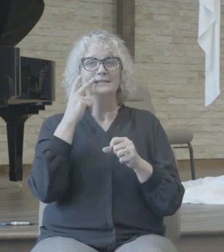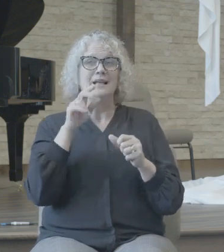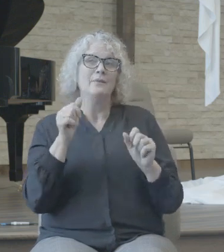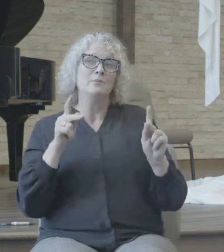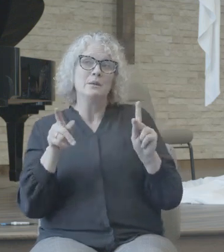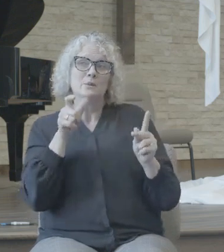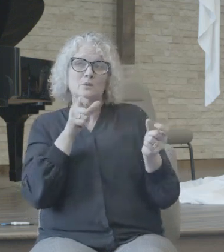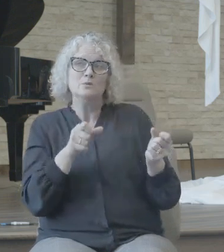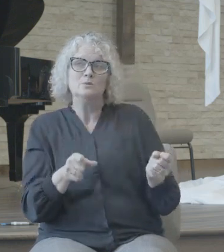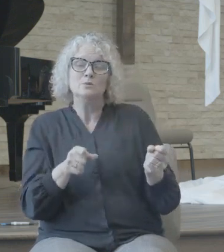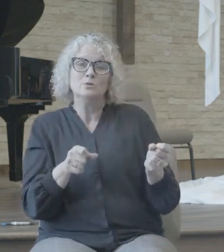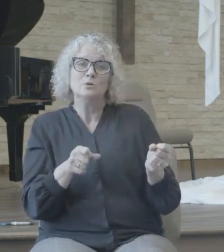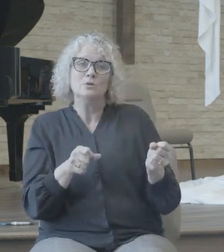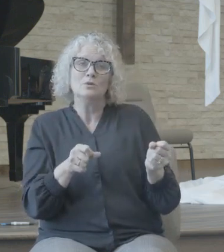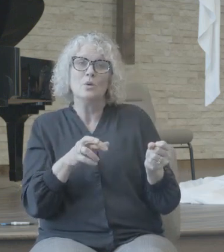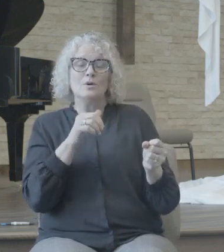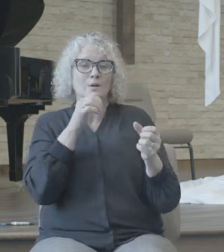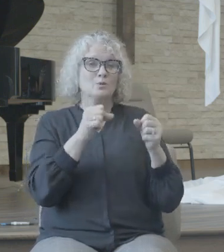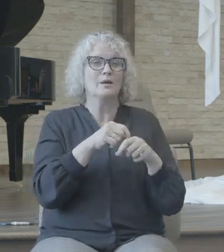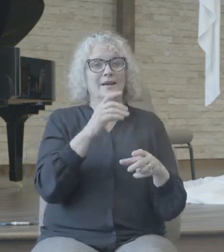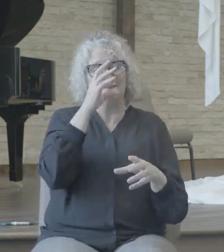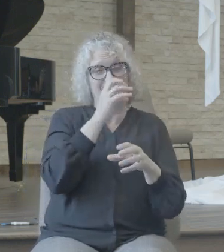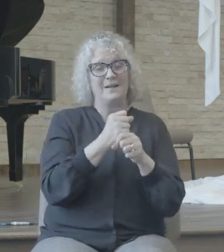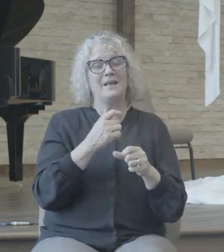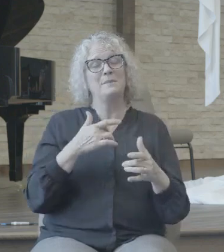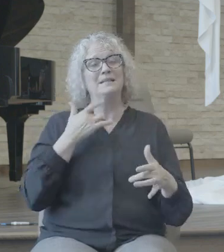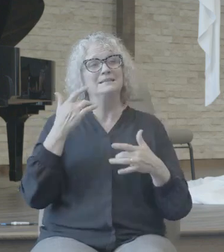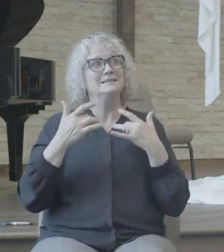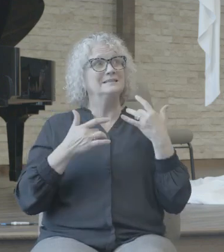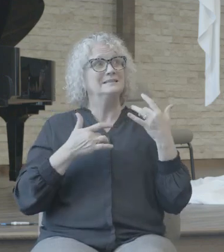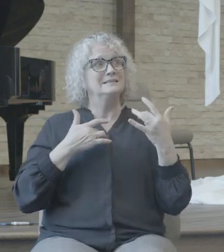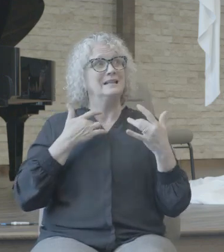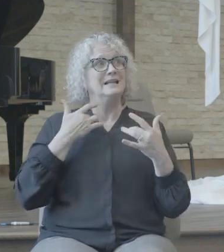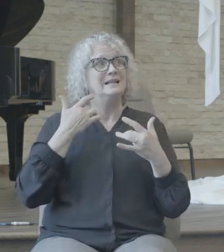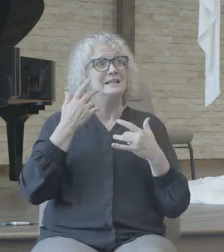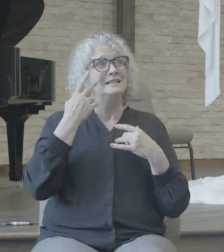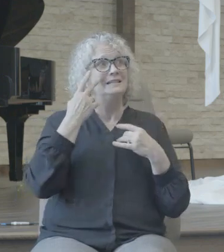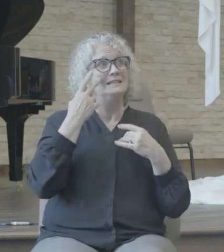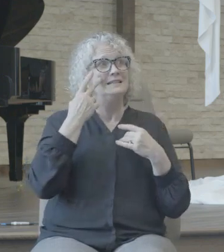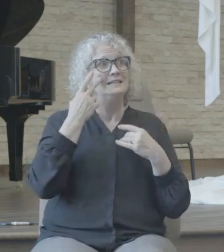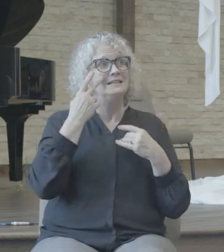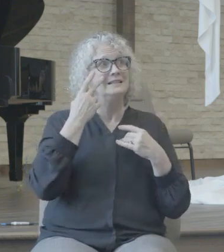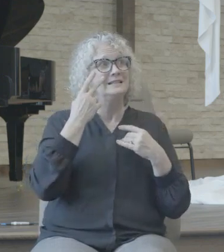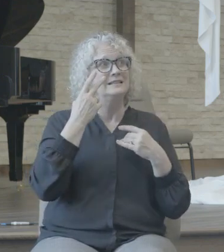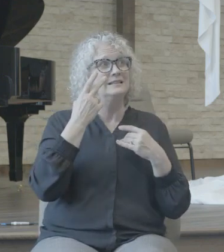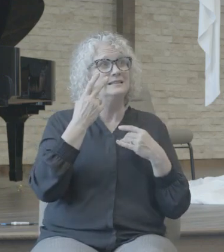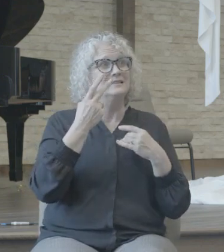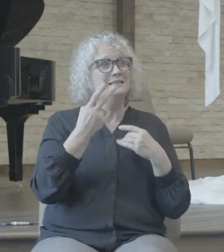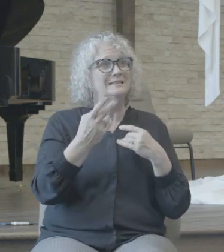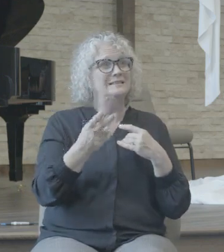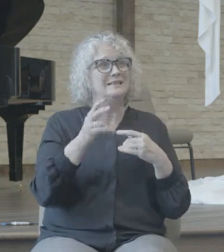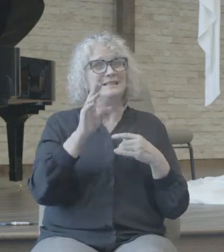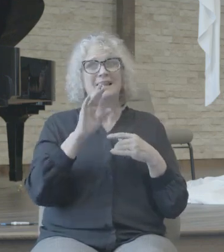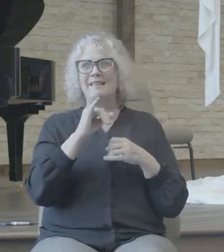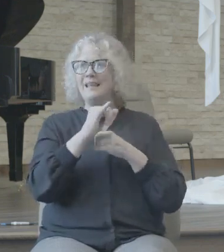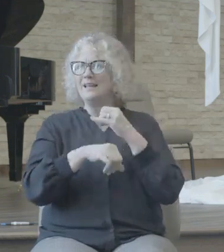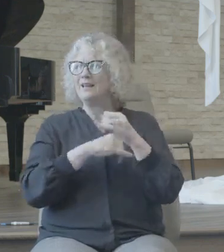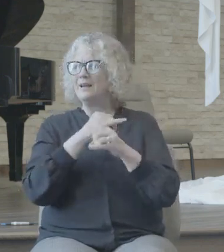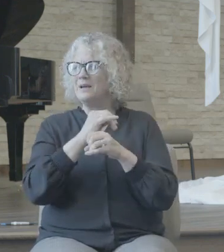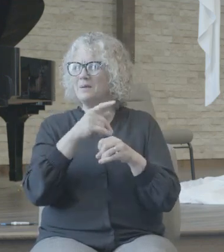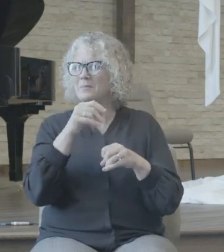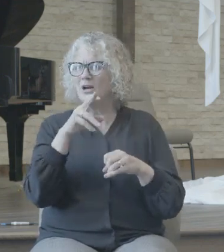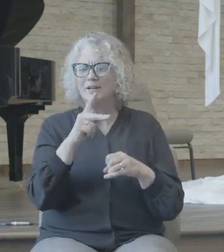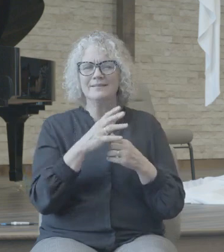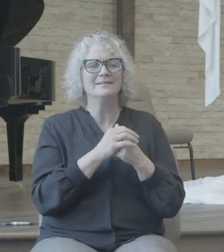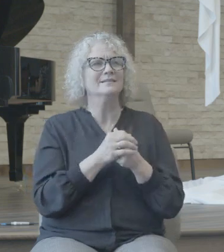want to show it to others also. I'm also excited to go to Utah and see the Zion National Park. Hi, I'm Lydia.